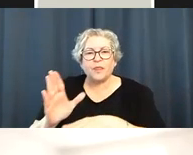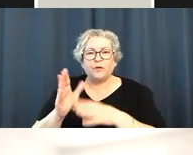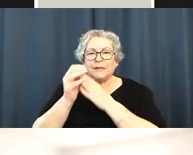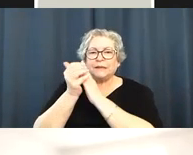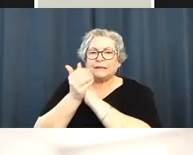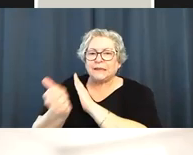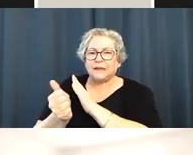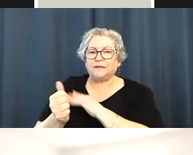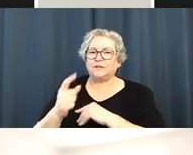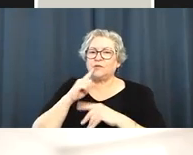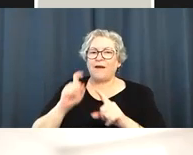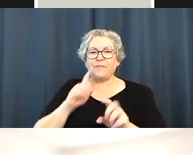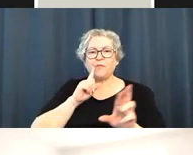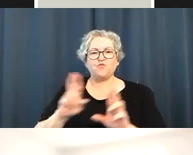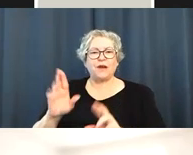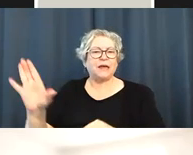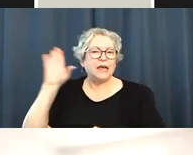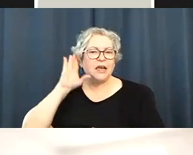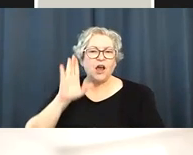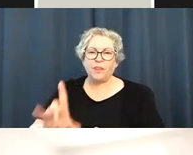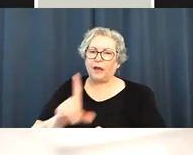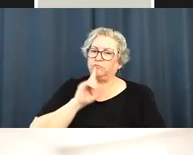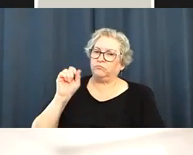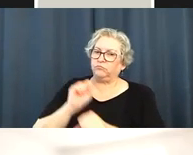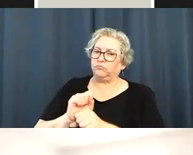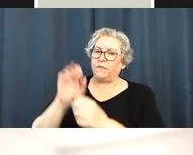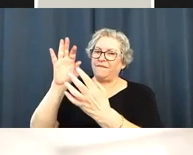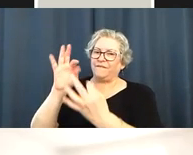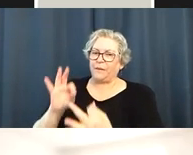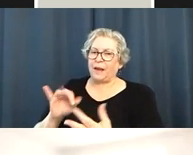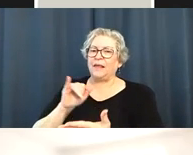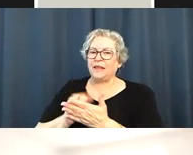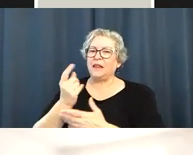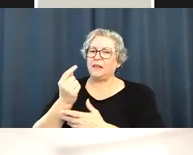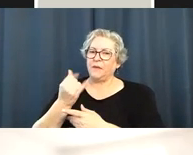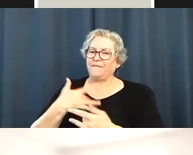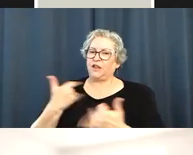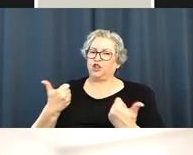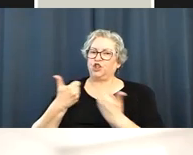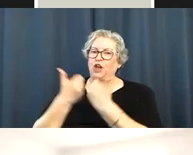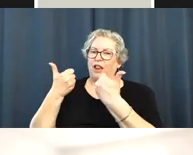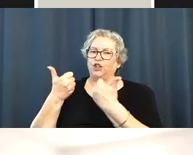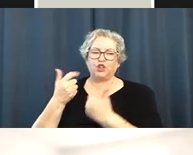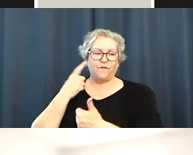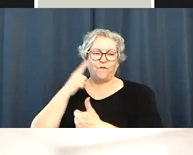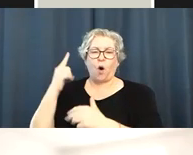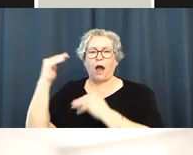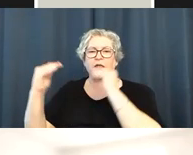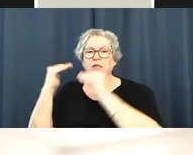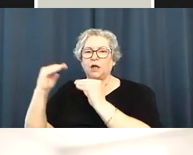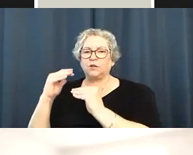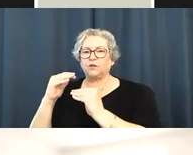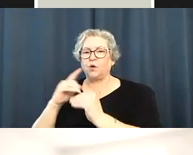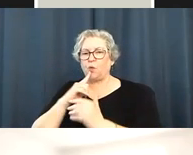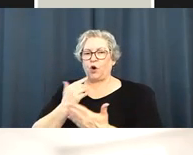you have to be ready to hear their real and authentic feedback. And that can be a little bit of a challenge for adults that are new